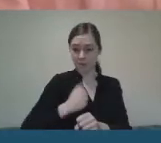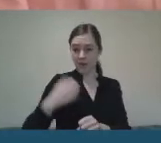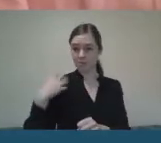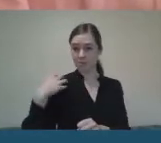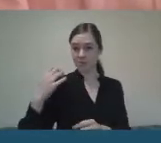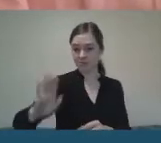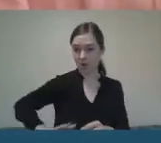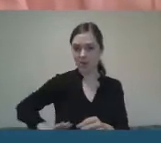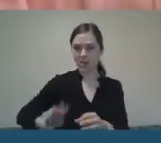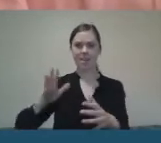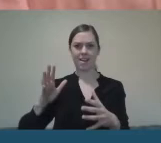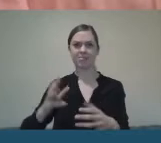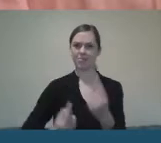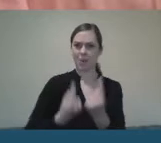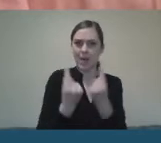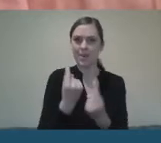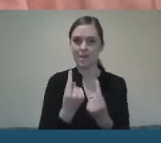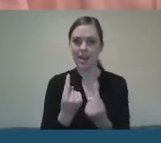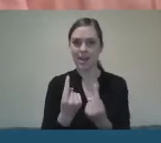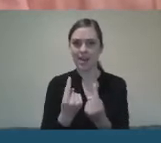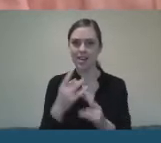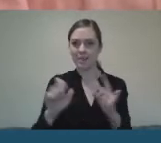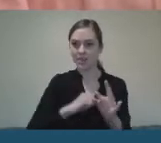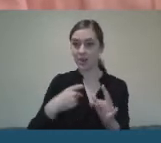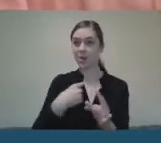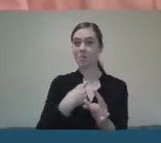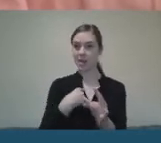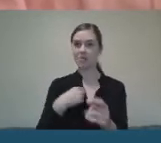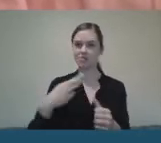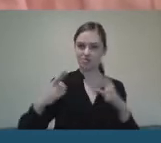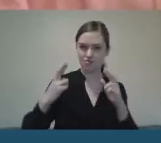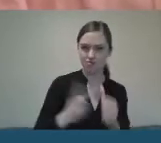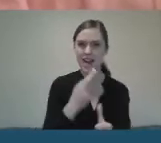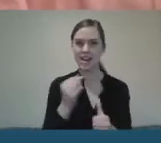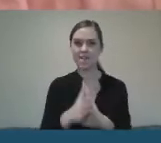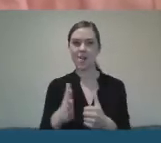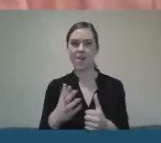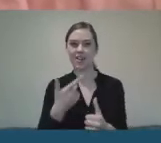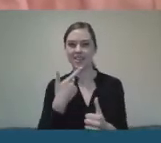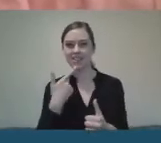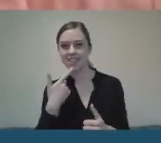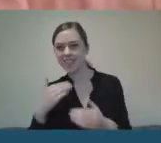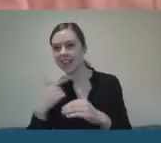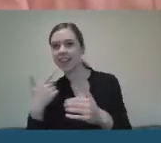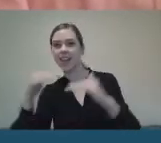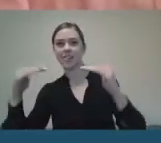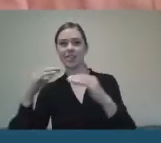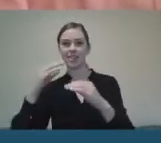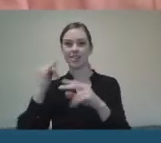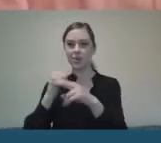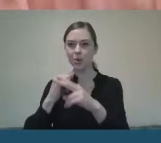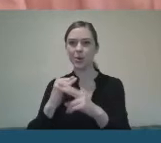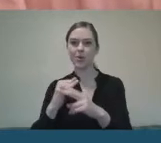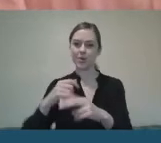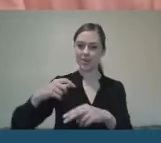did not let me get away with things. They made sure that like I was primed and ready to go to like secondary school, primary school, to kick around with my friends, you know,